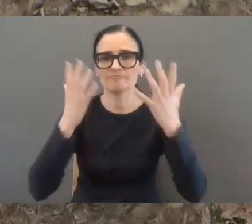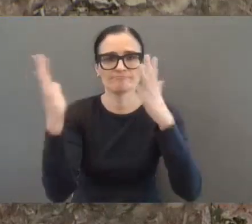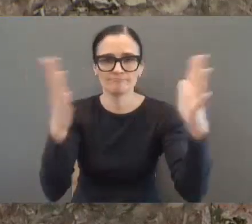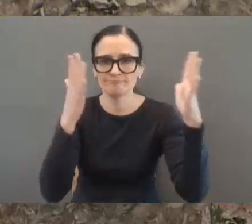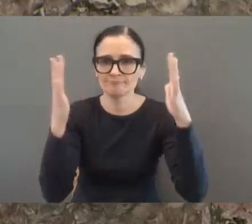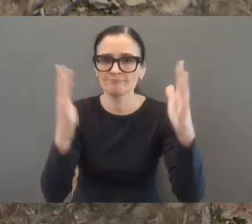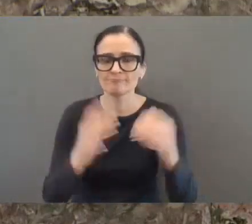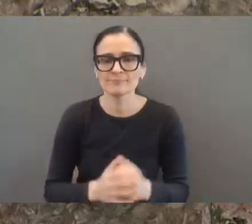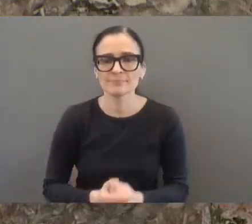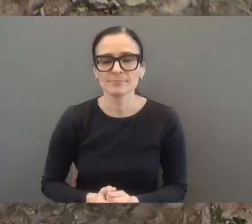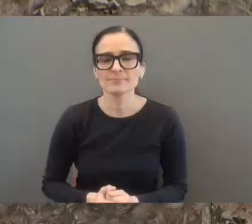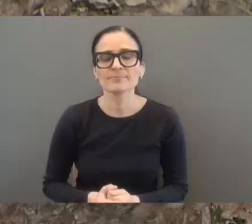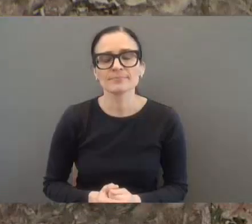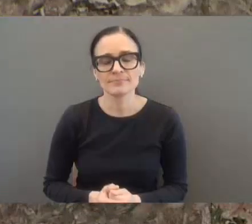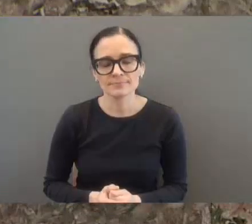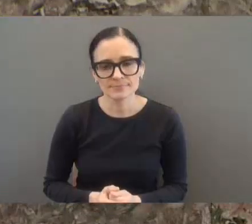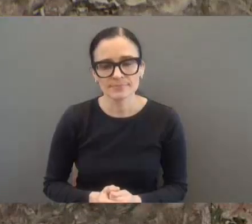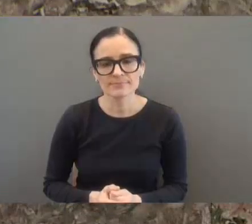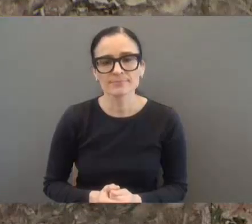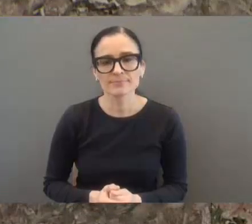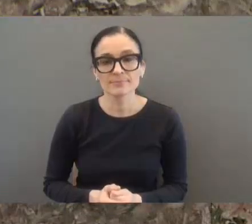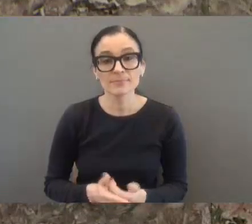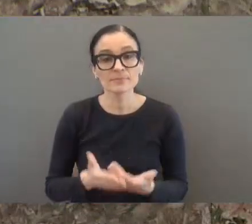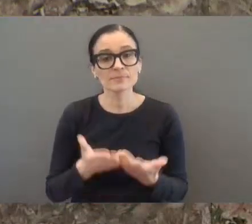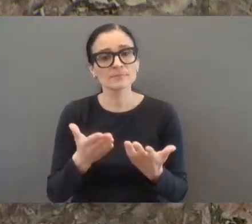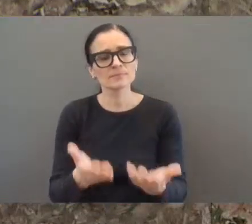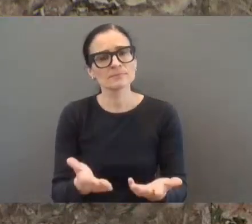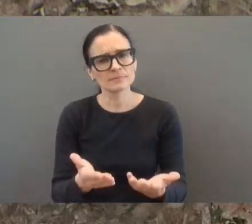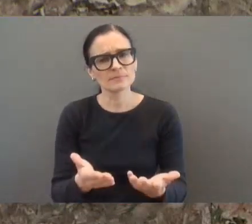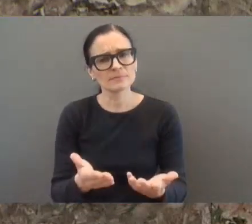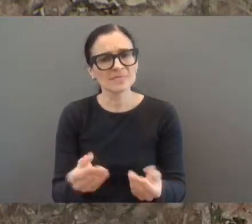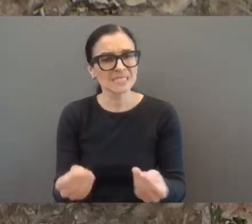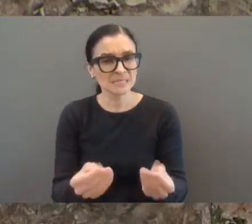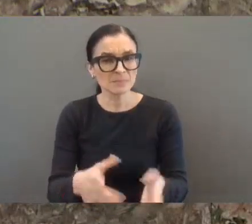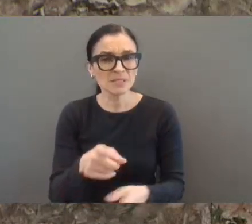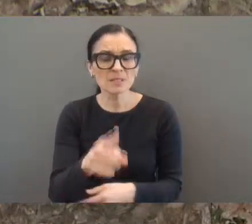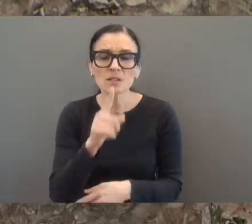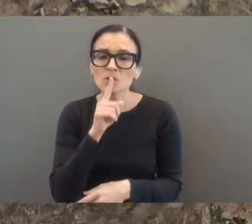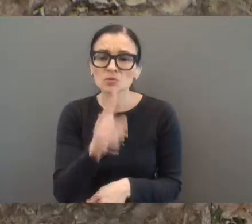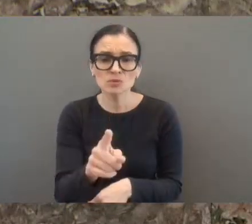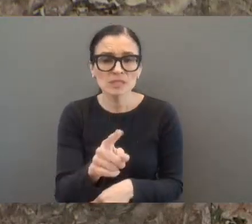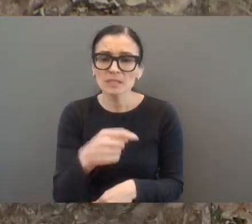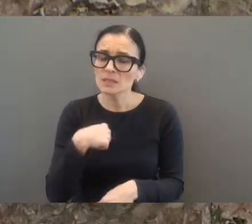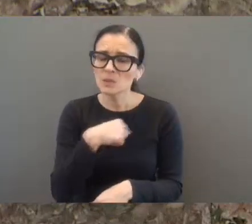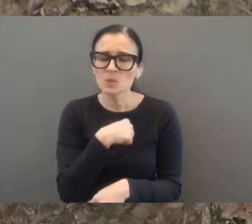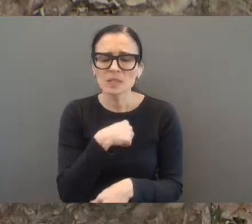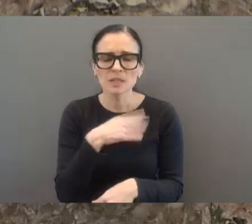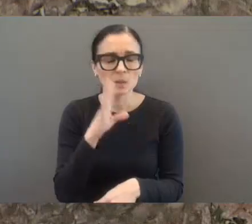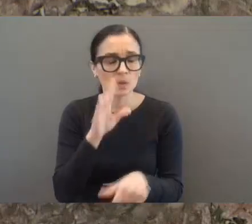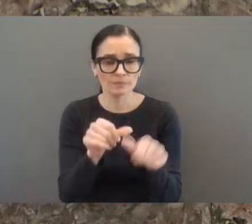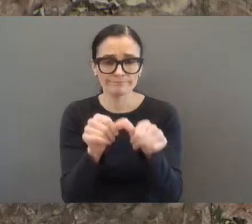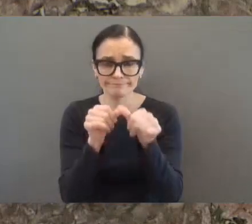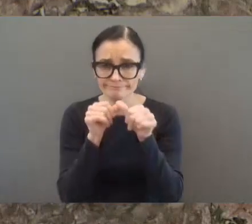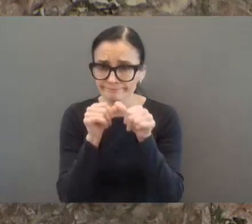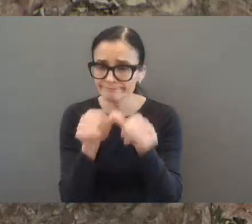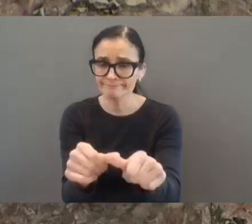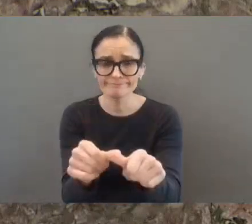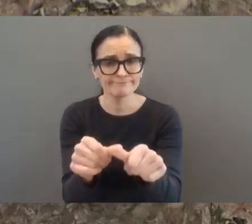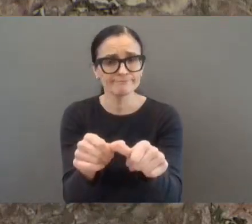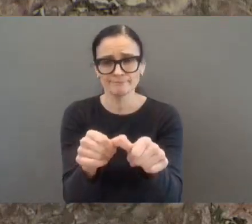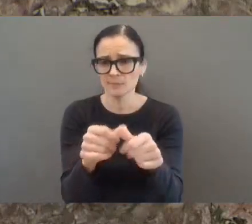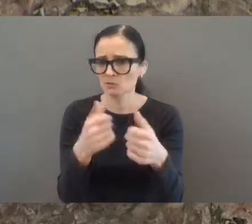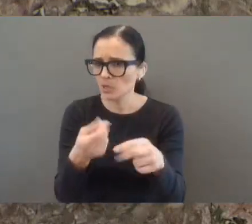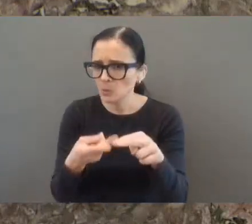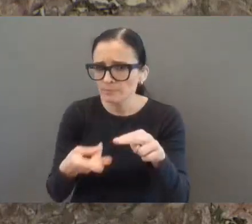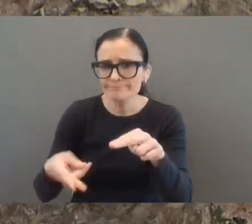So, Mr. Speaker, of course, we are going to continue this work, and we are seeing positive trends. Mr. Speaker, we do know